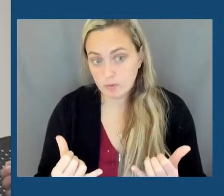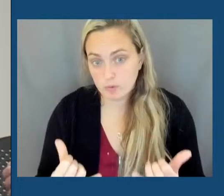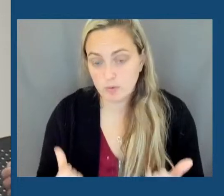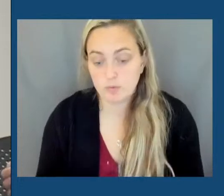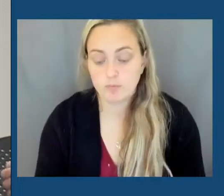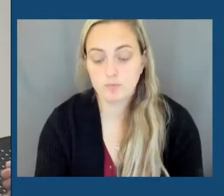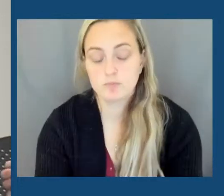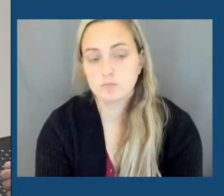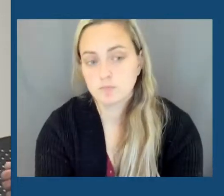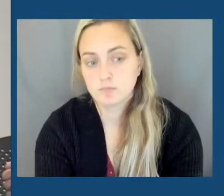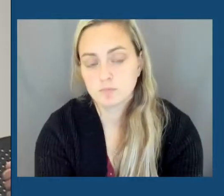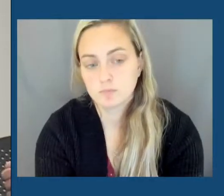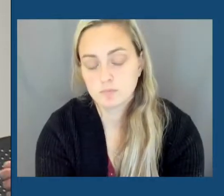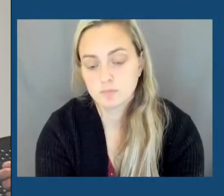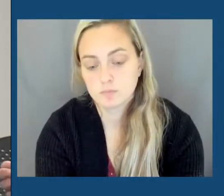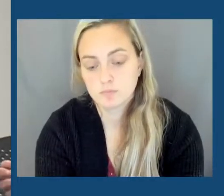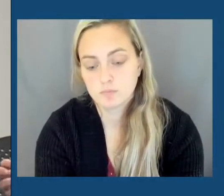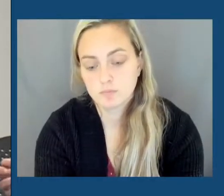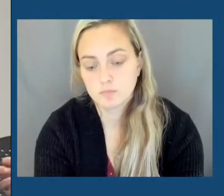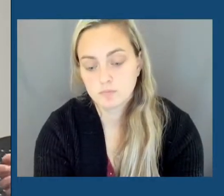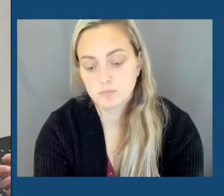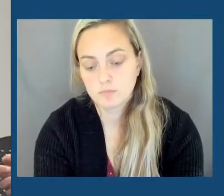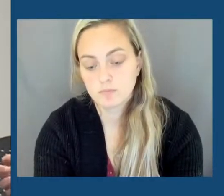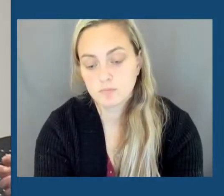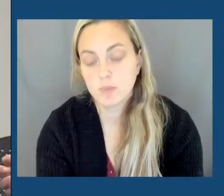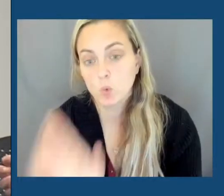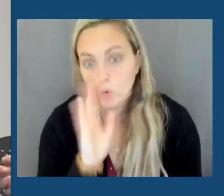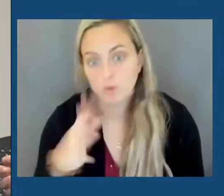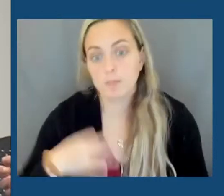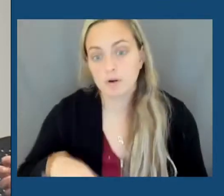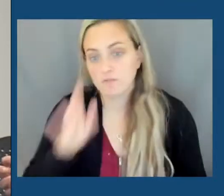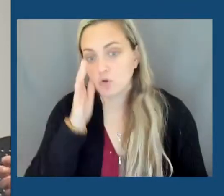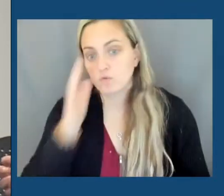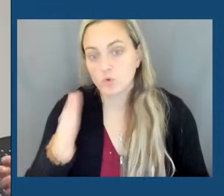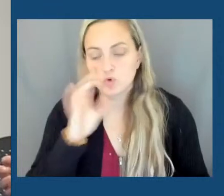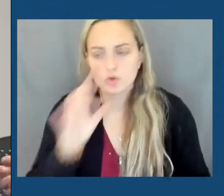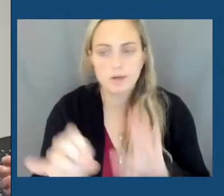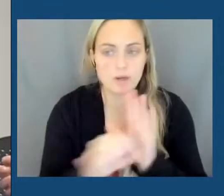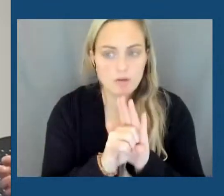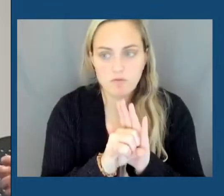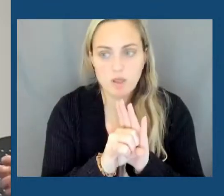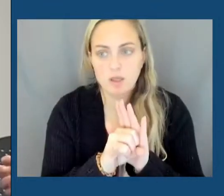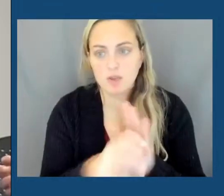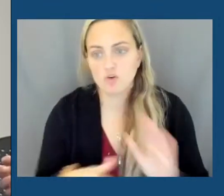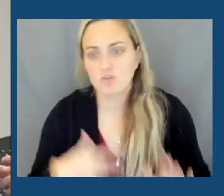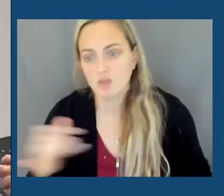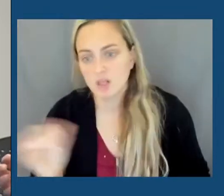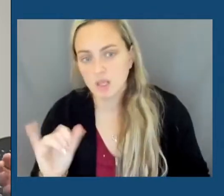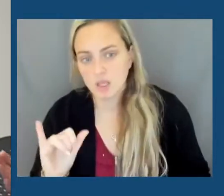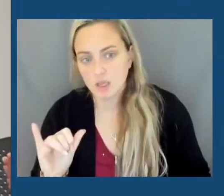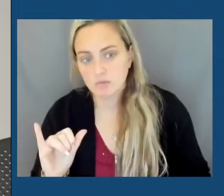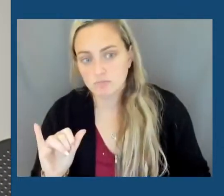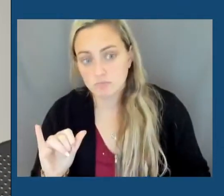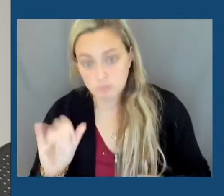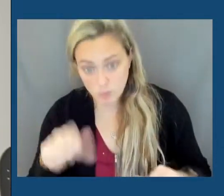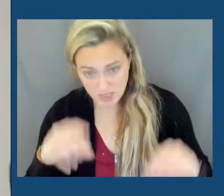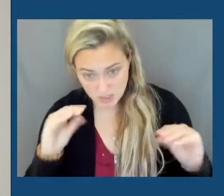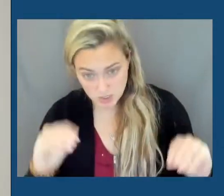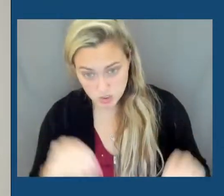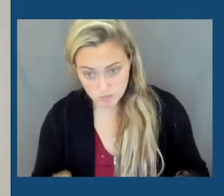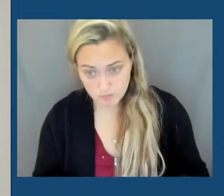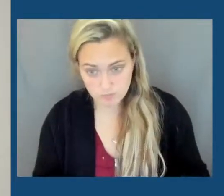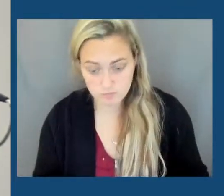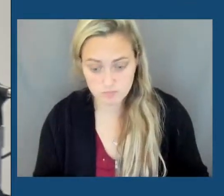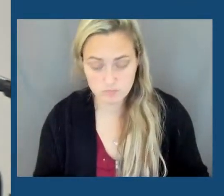be benefiting them as your future workers, what would you identify, and do you feel like we're on a path to be teaching them? Yeah.